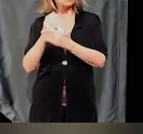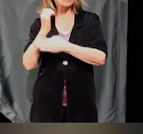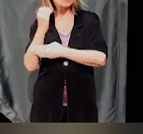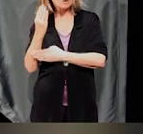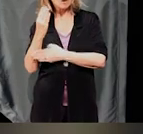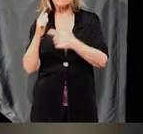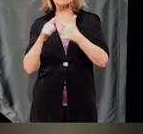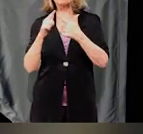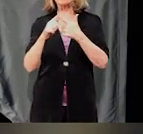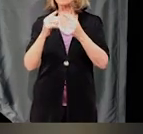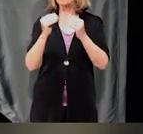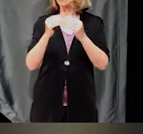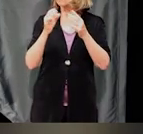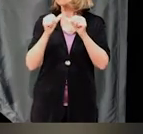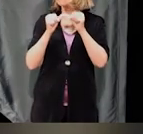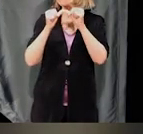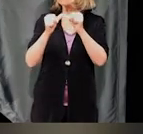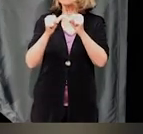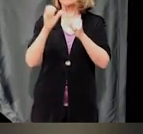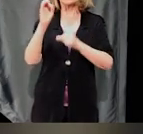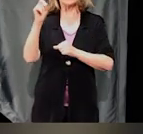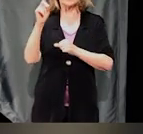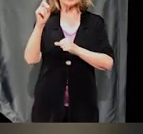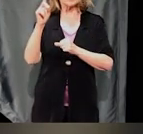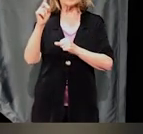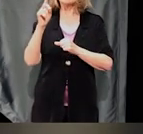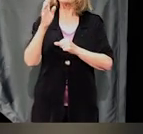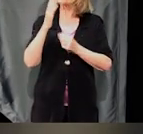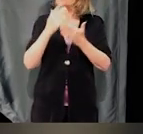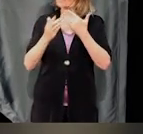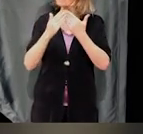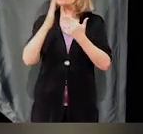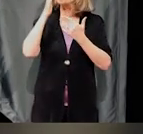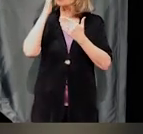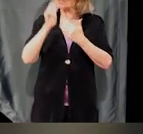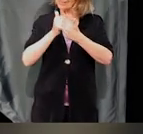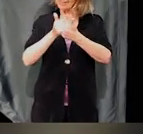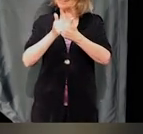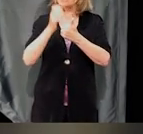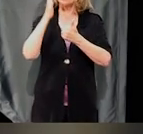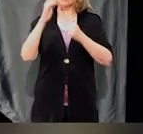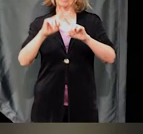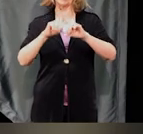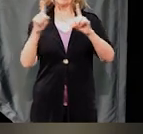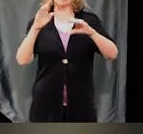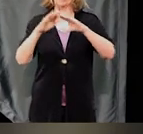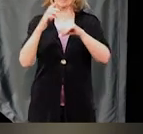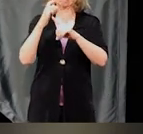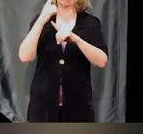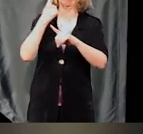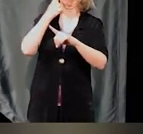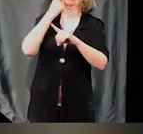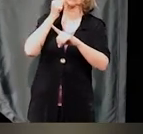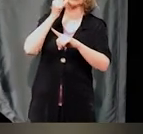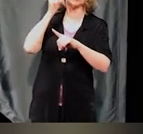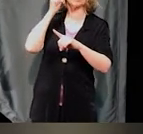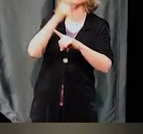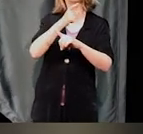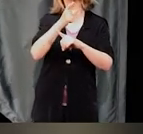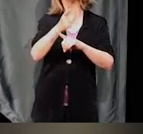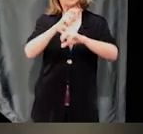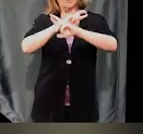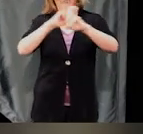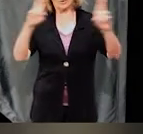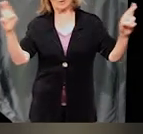education. Whatever it will be challenging, it will be different than your yesterday. But you are ready, you